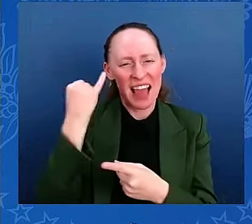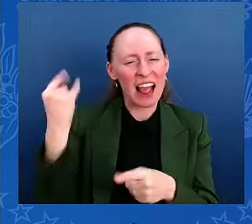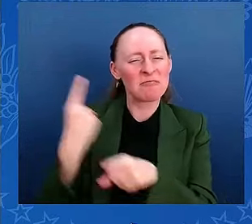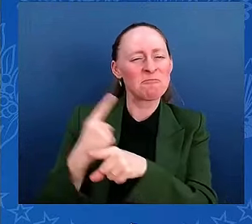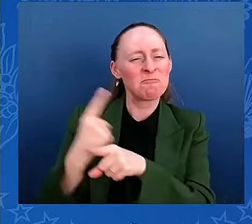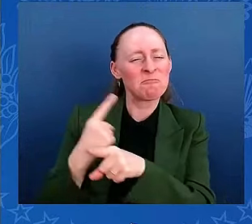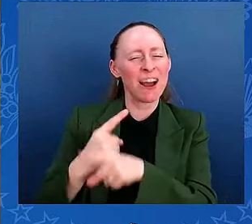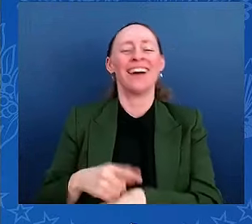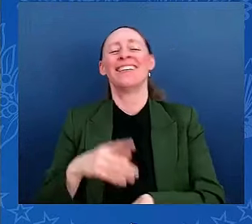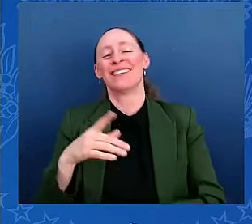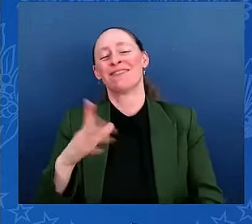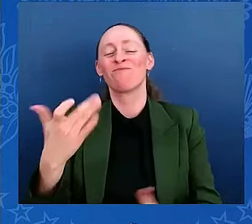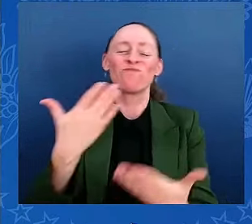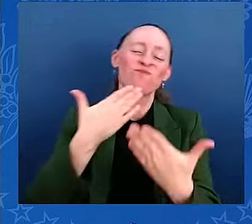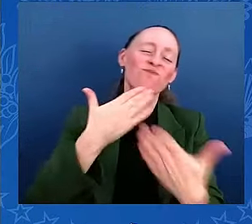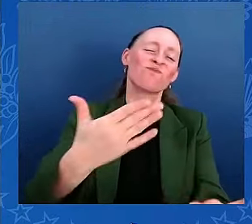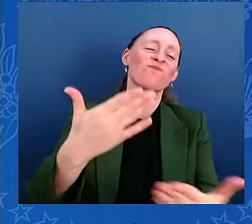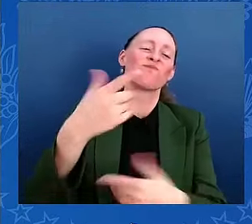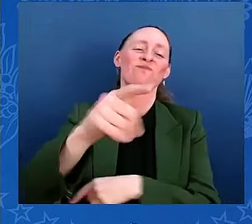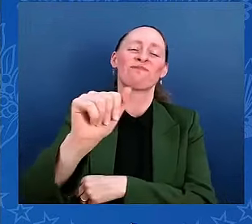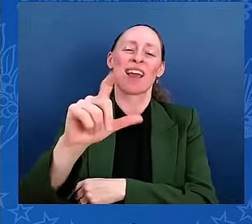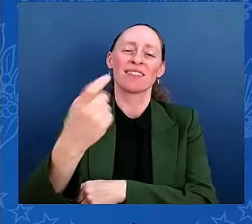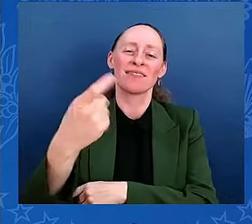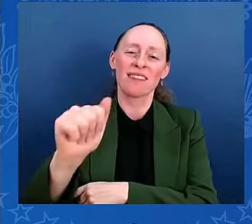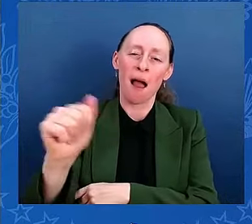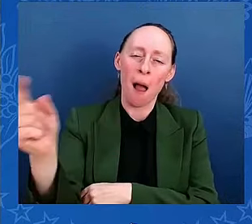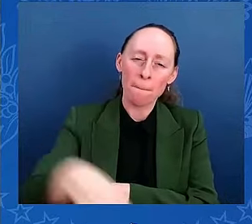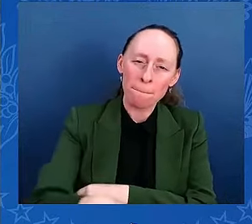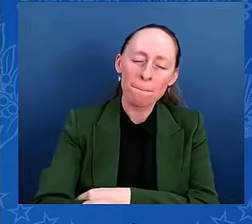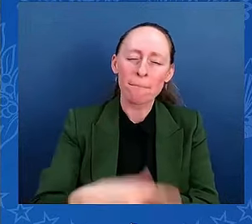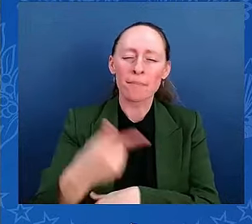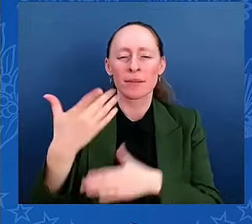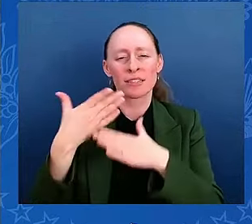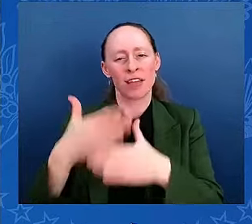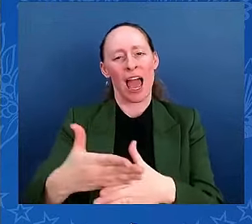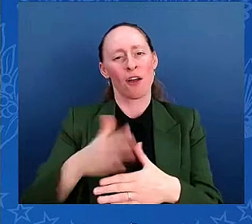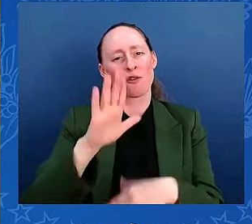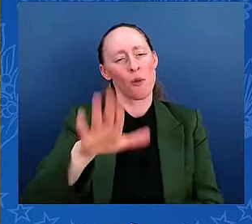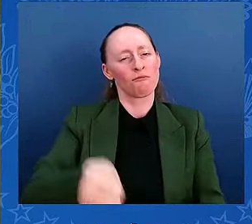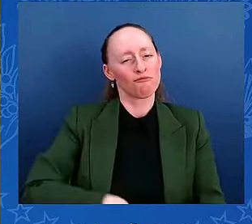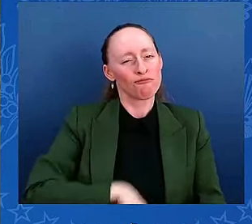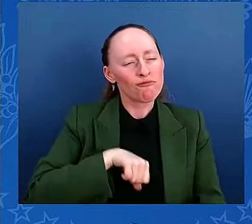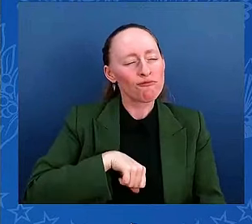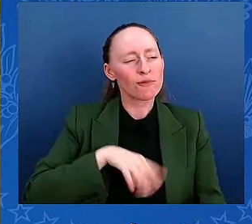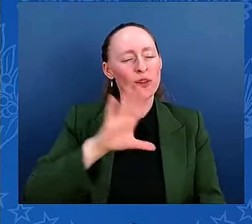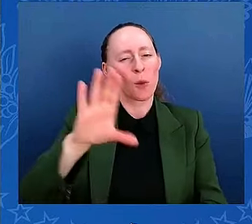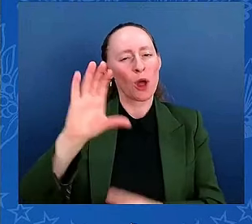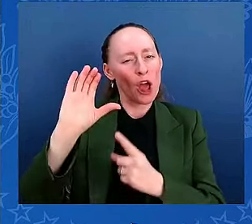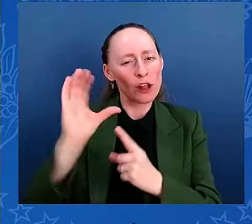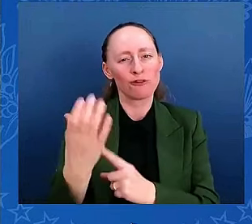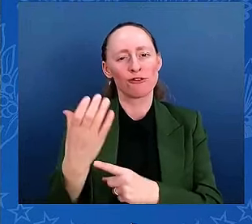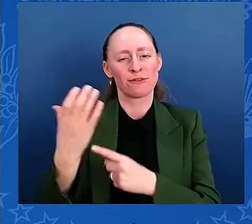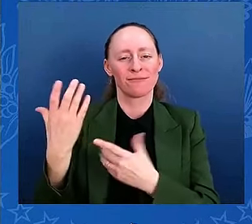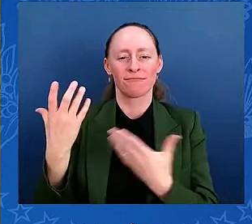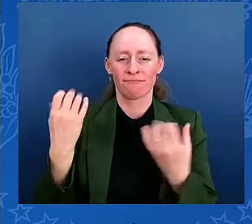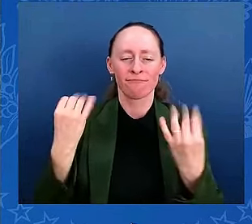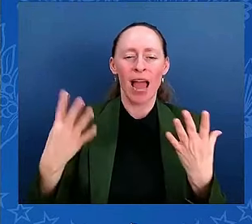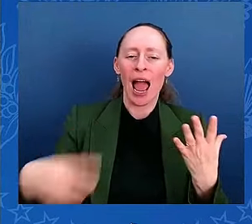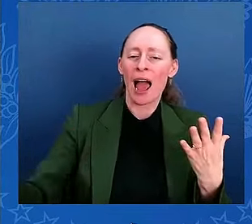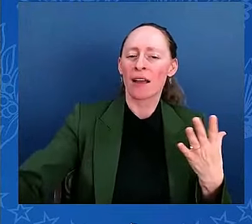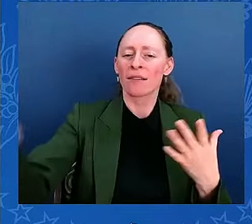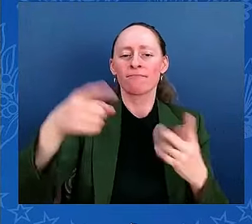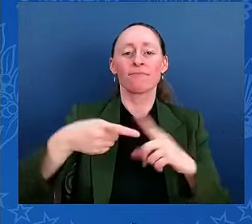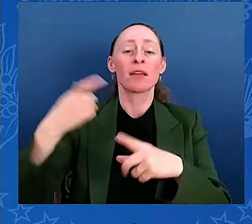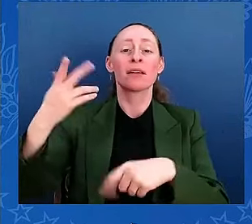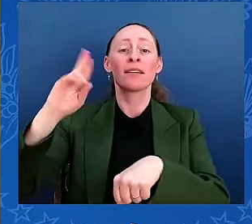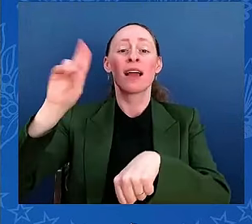heritage. Look, and it's great to see so many friends from the National Italian American Foundation. You know, the Sons and